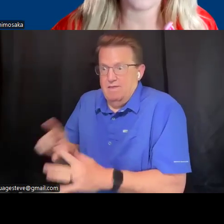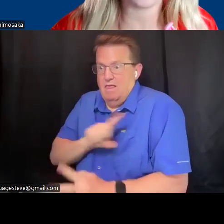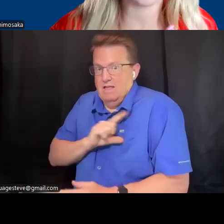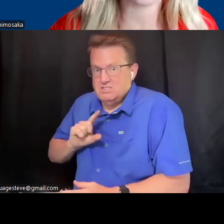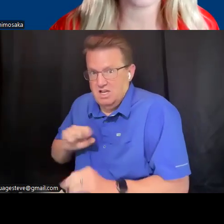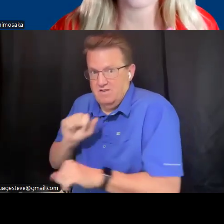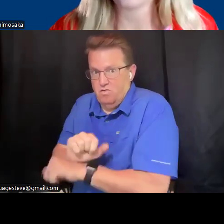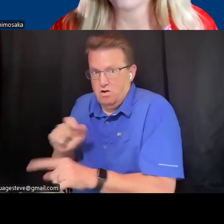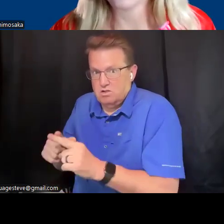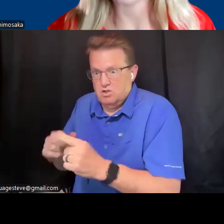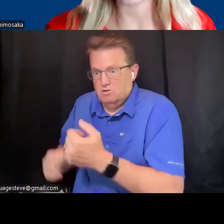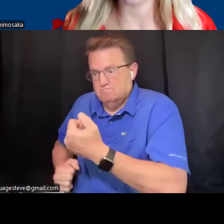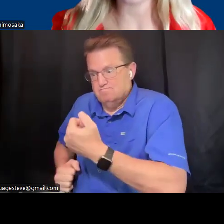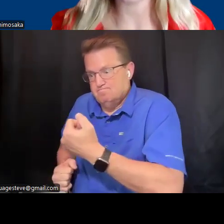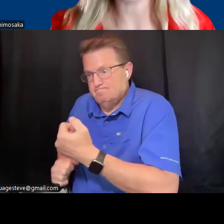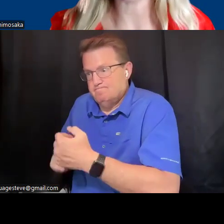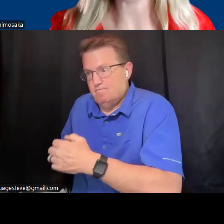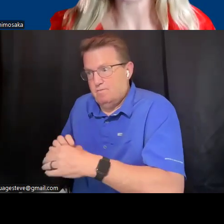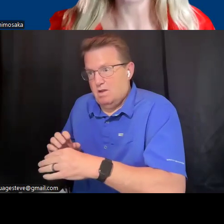formula. Next slide, please.